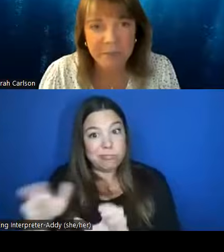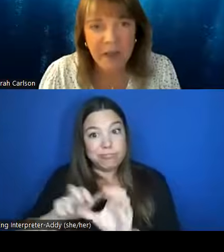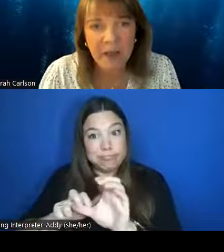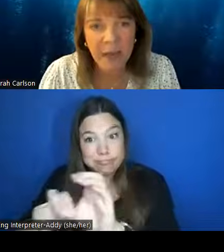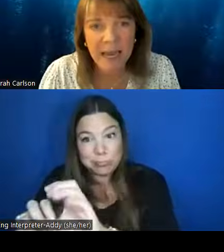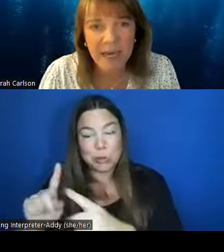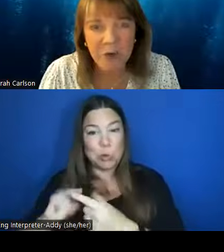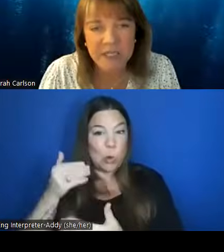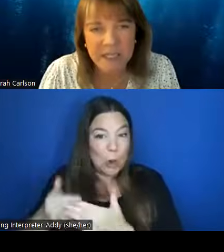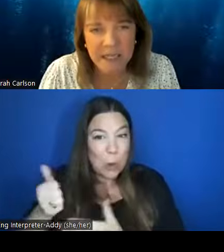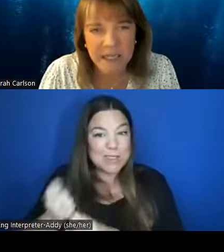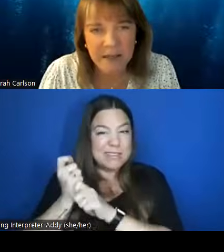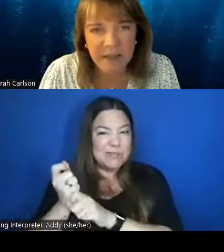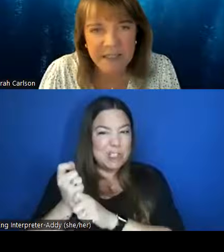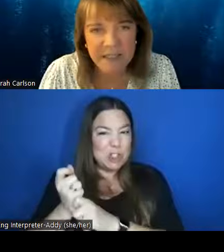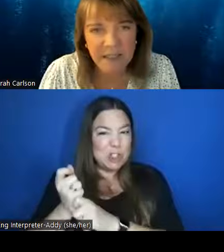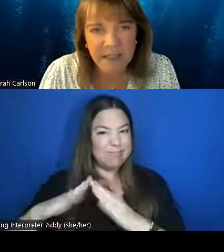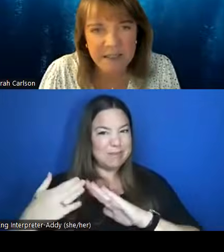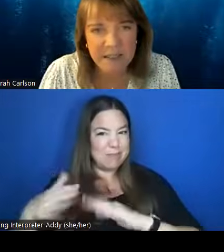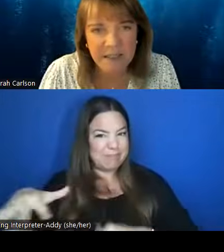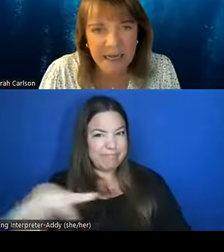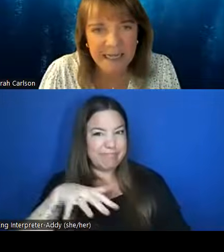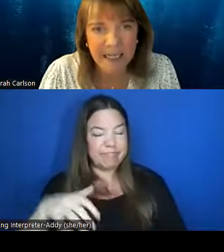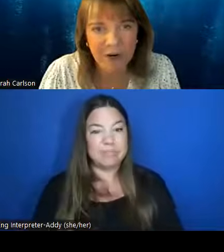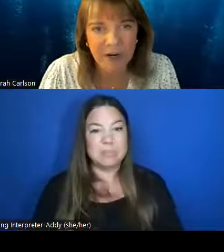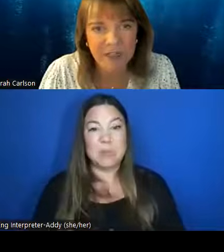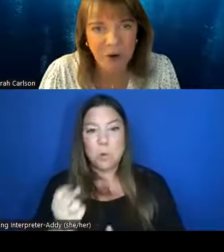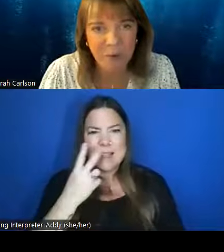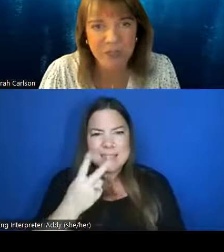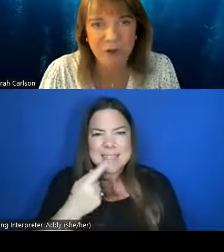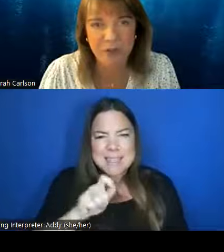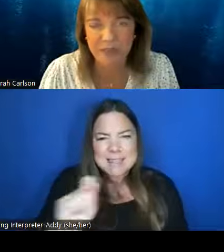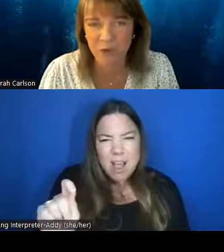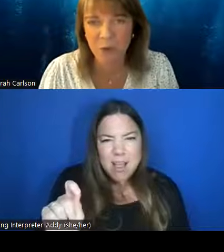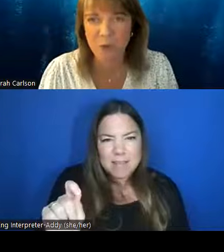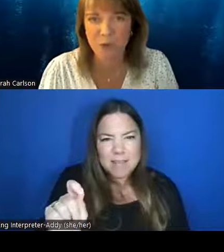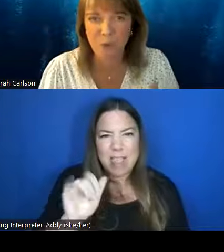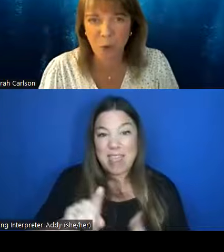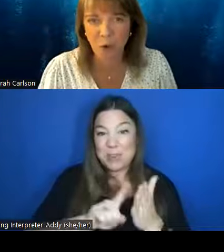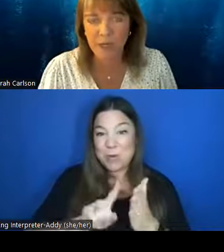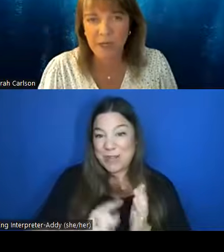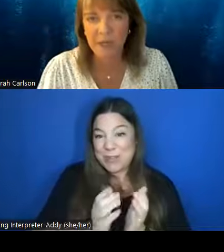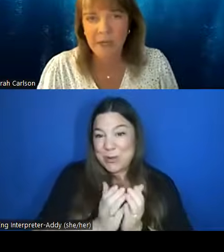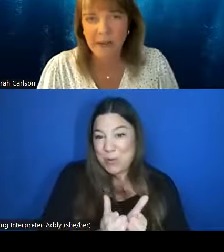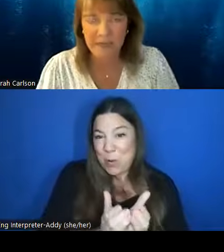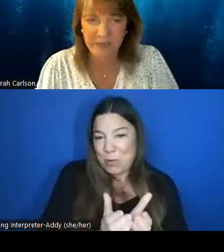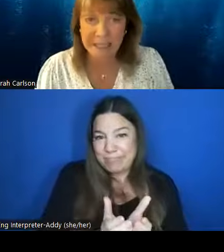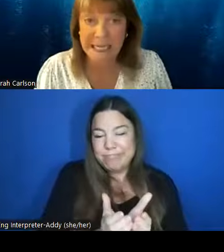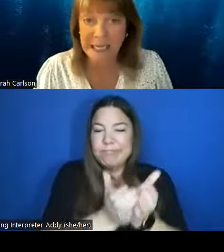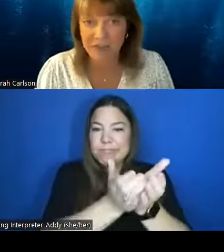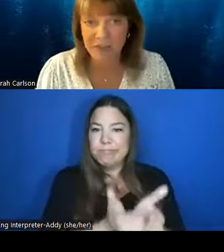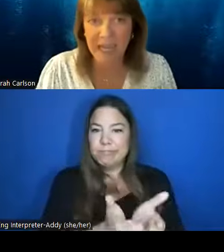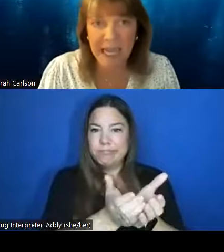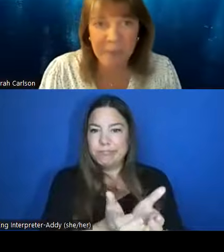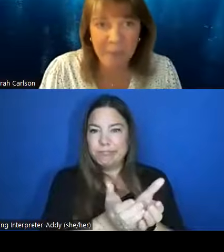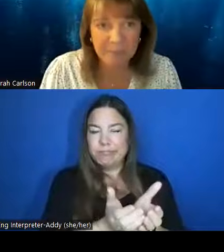village. And you can see this little dot here is our research vessel, which was moored in the lee